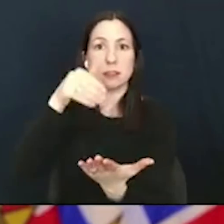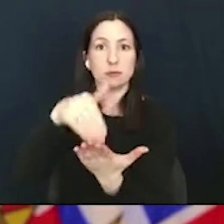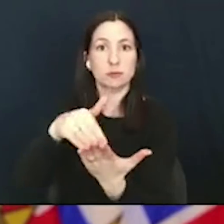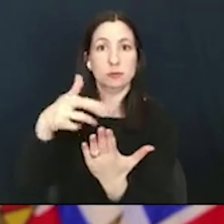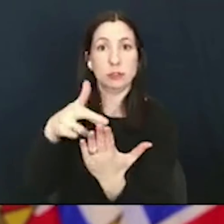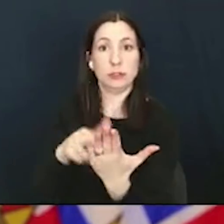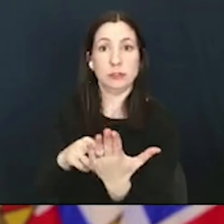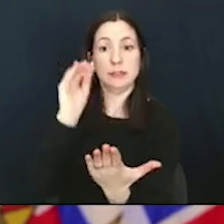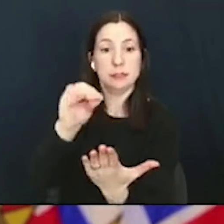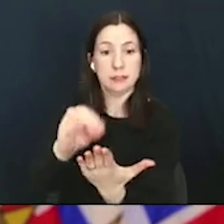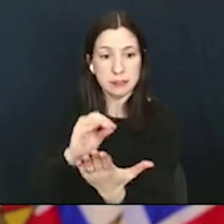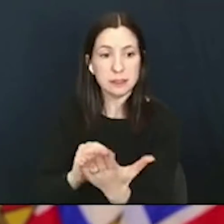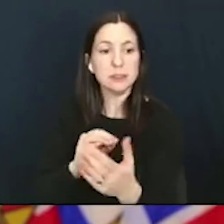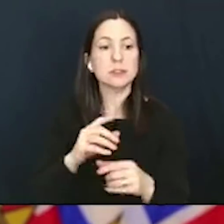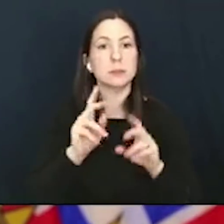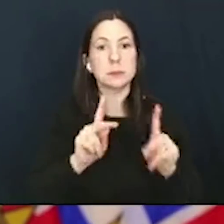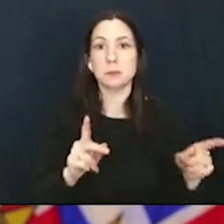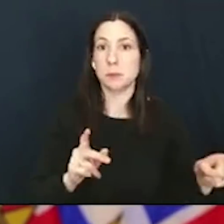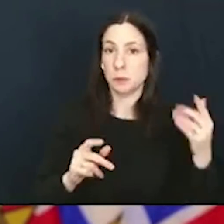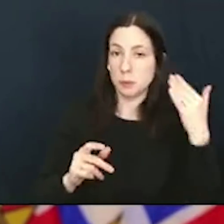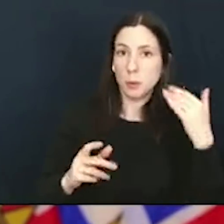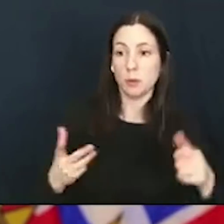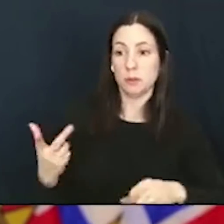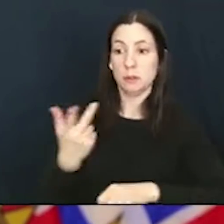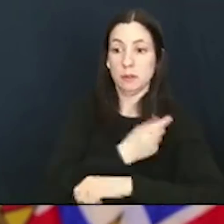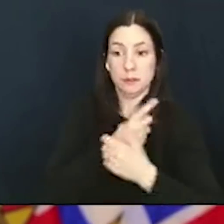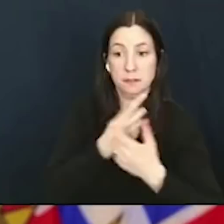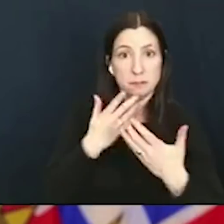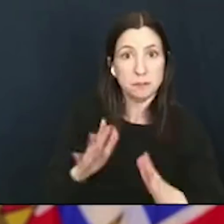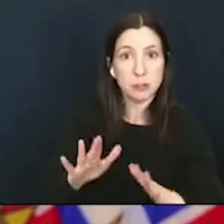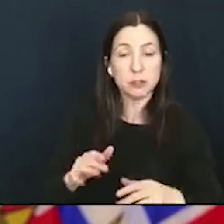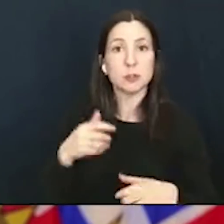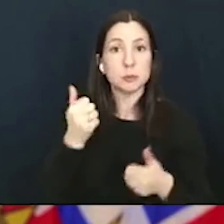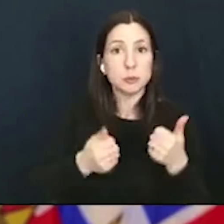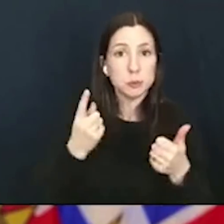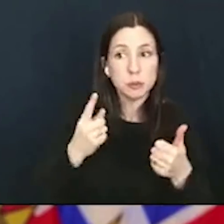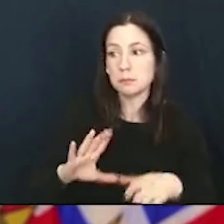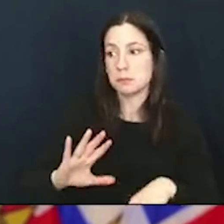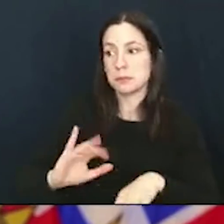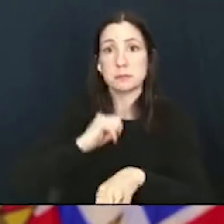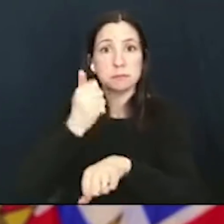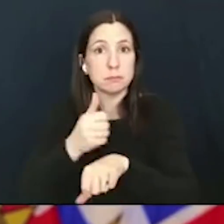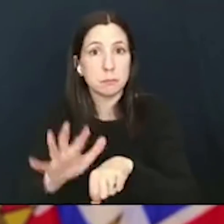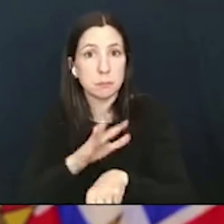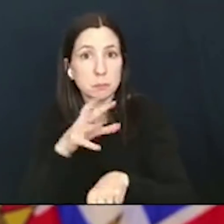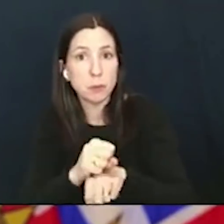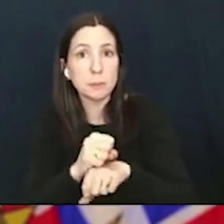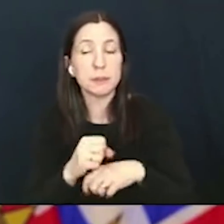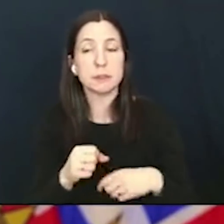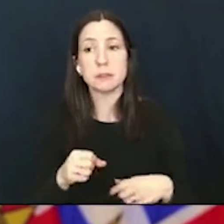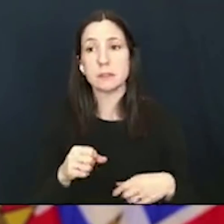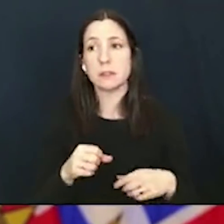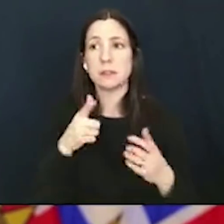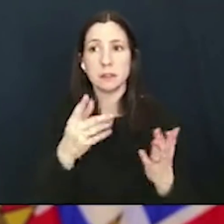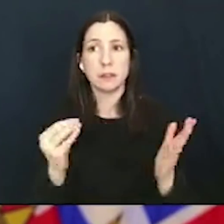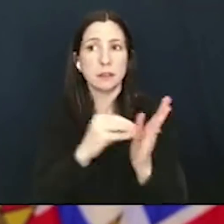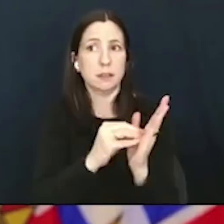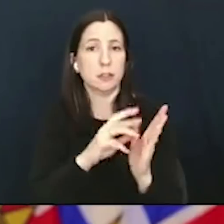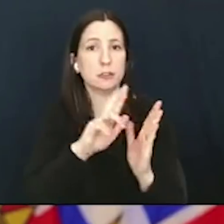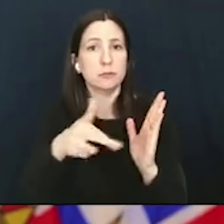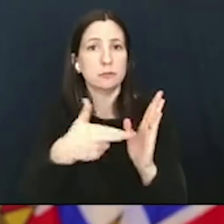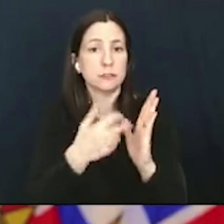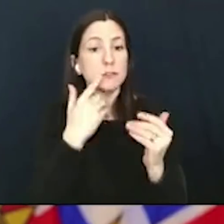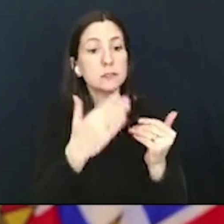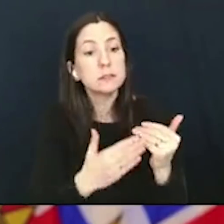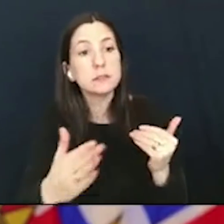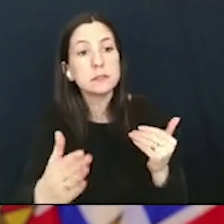provincial registry so that it's available to you, to your healthcare providers in the future, and also to be scheduled for